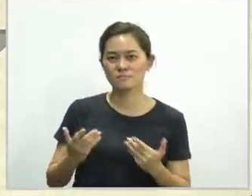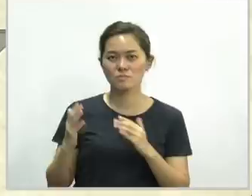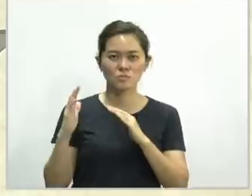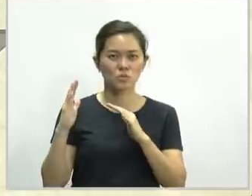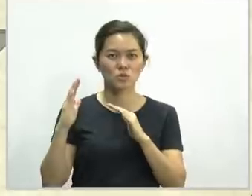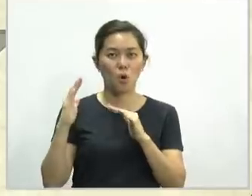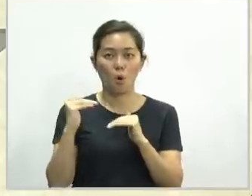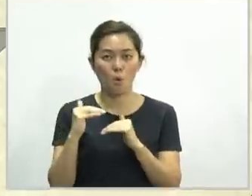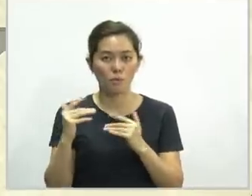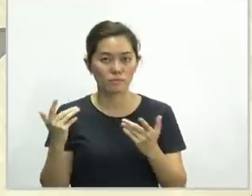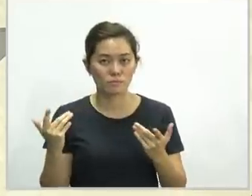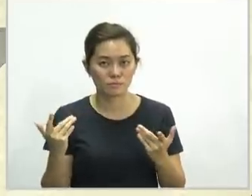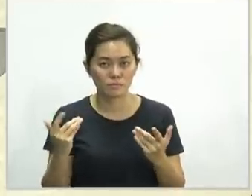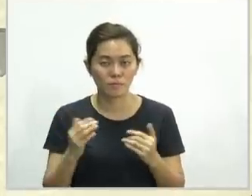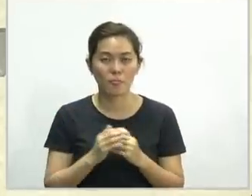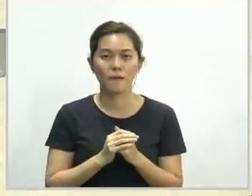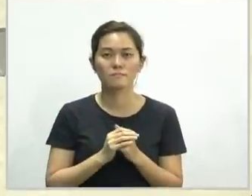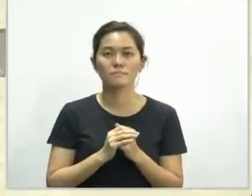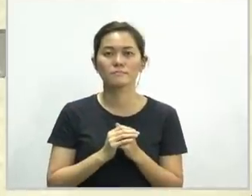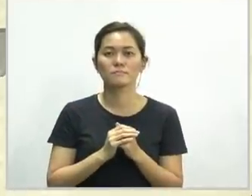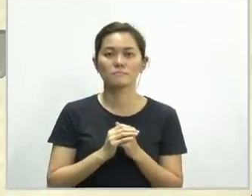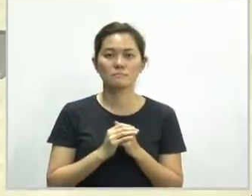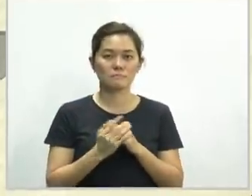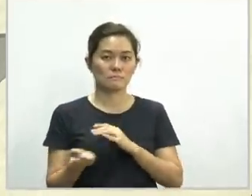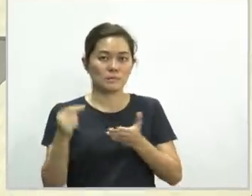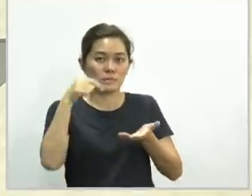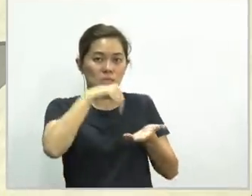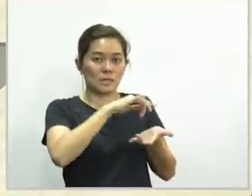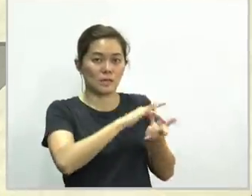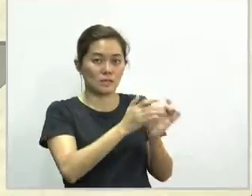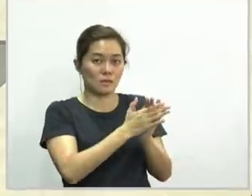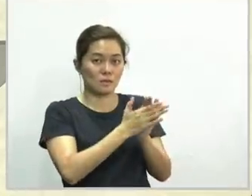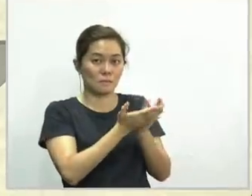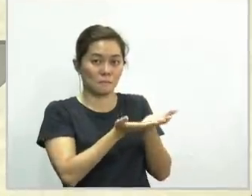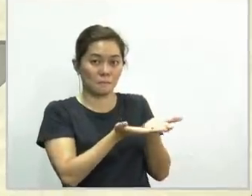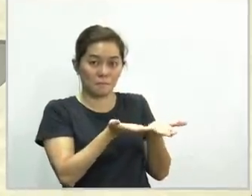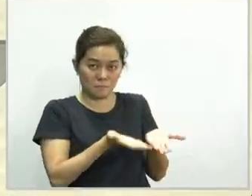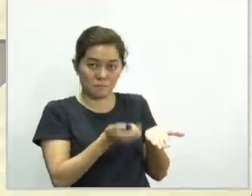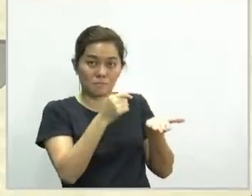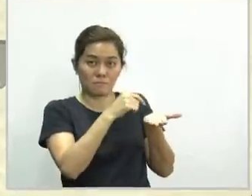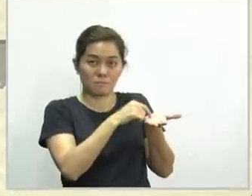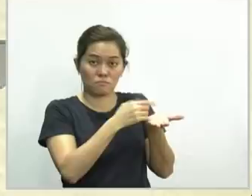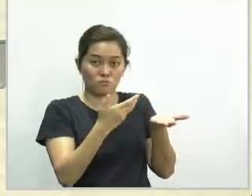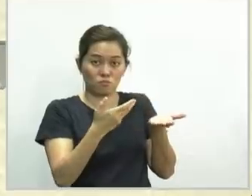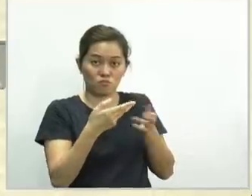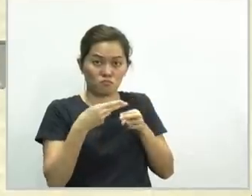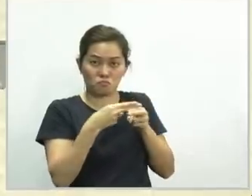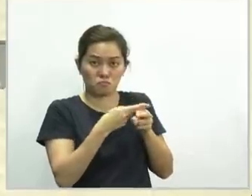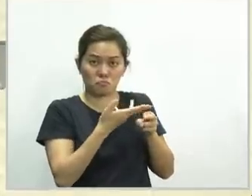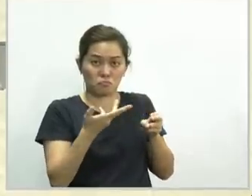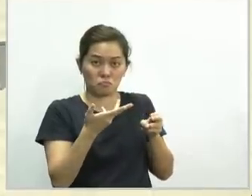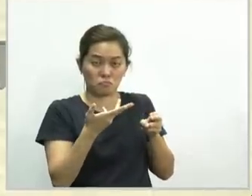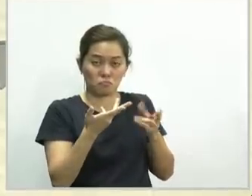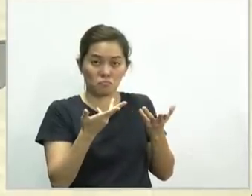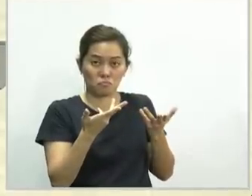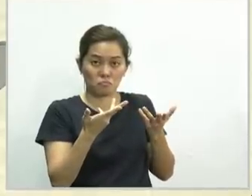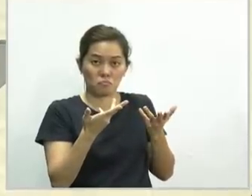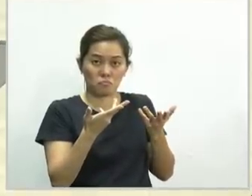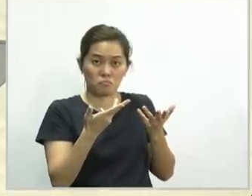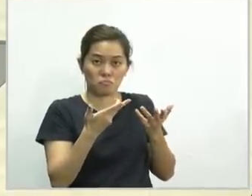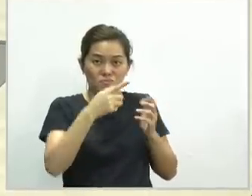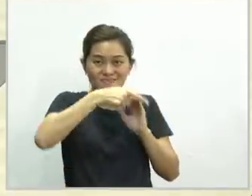Hope in the Bible is called the